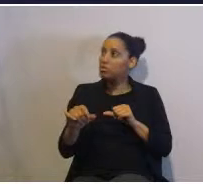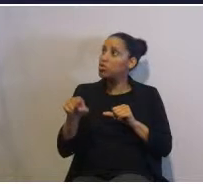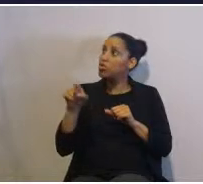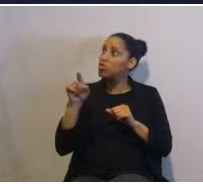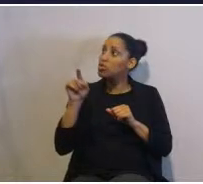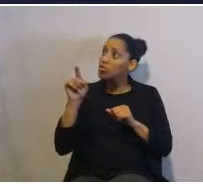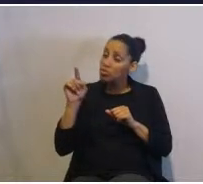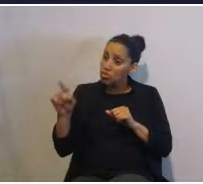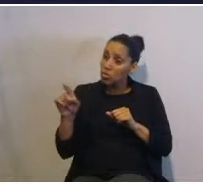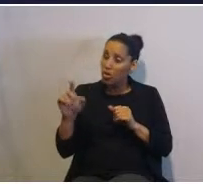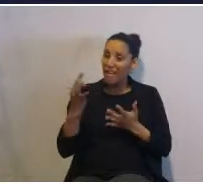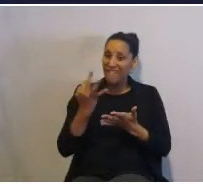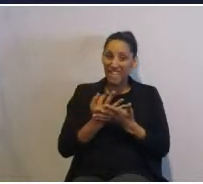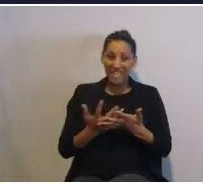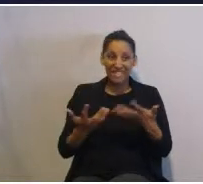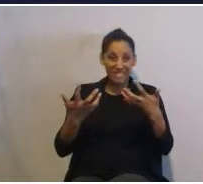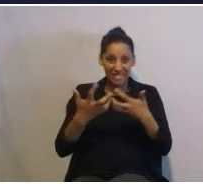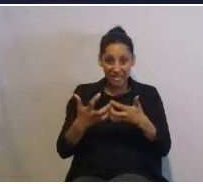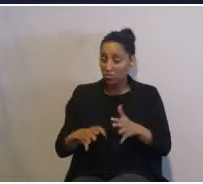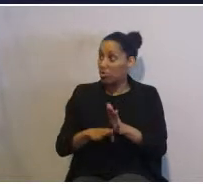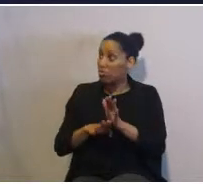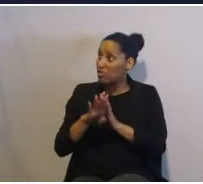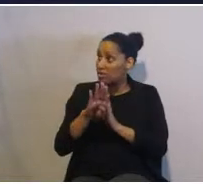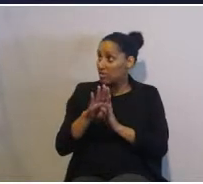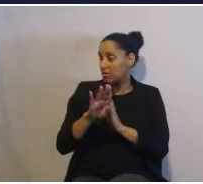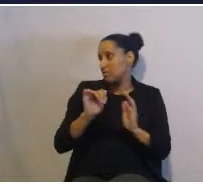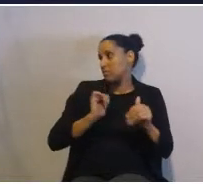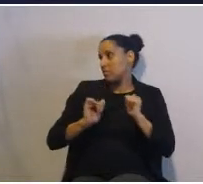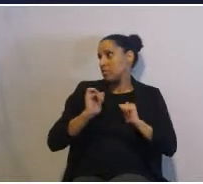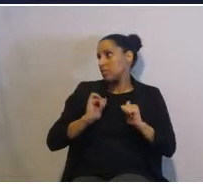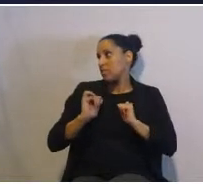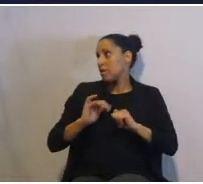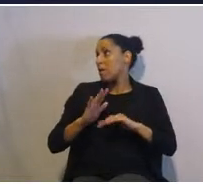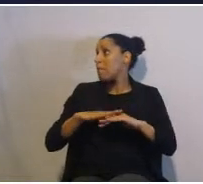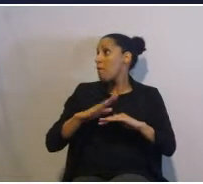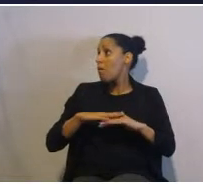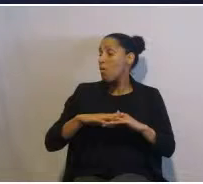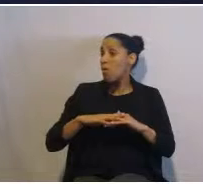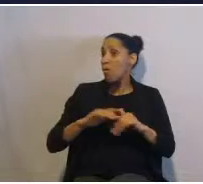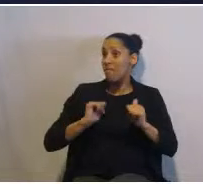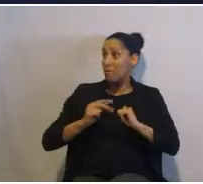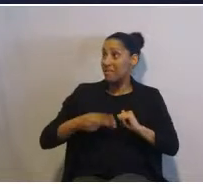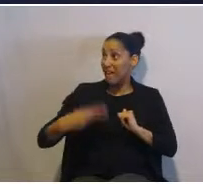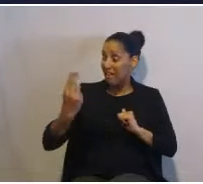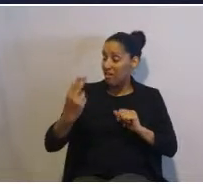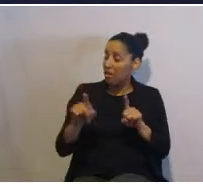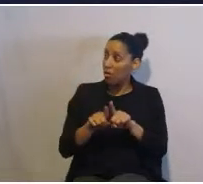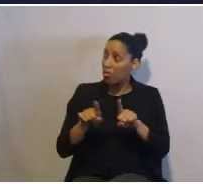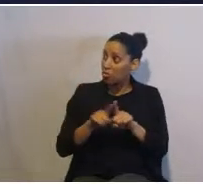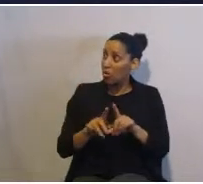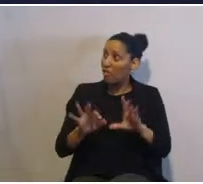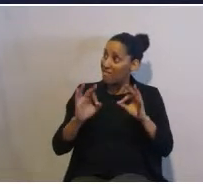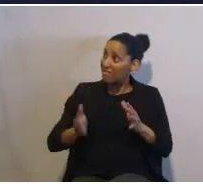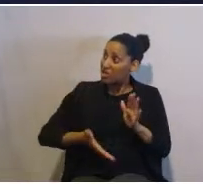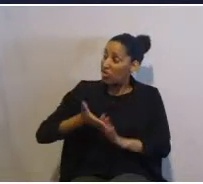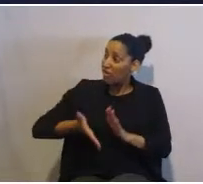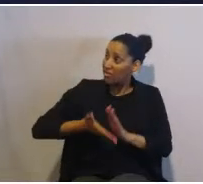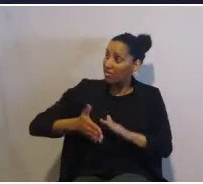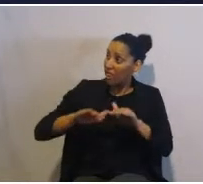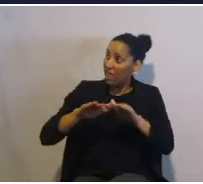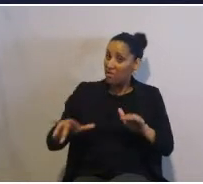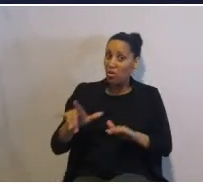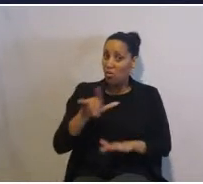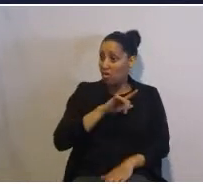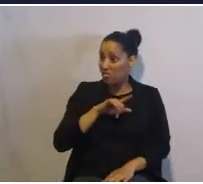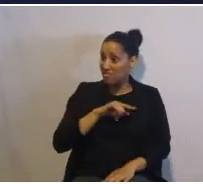the improvement in performance so that there's higher performance, and also performance at efficient levels, because